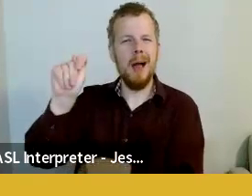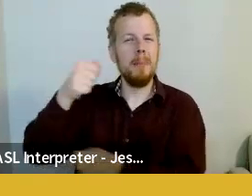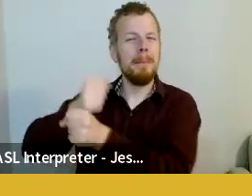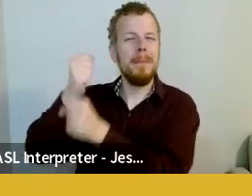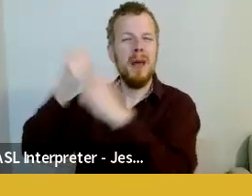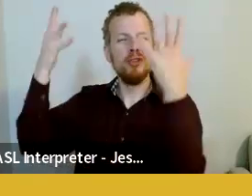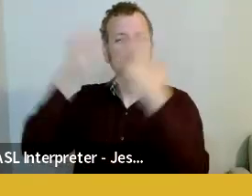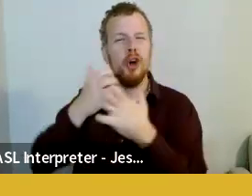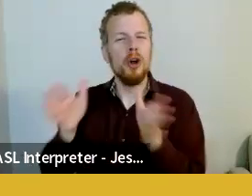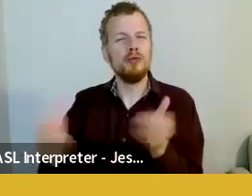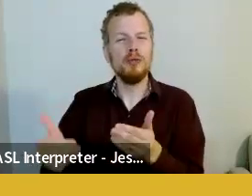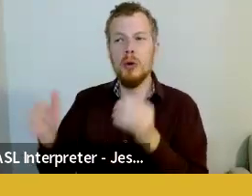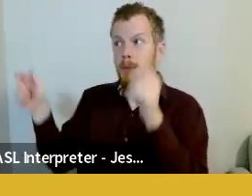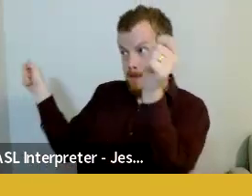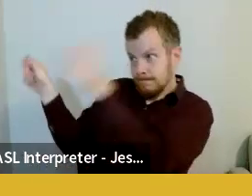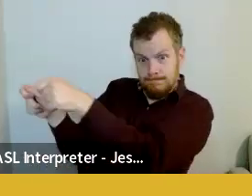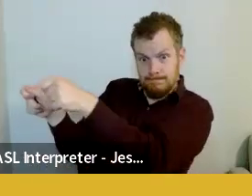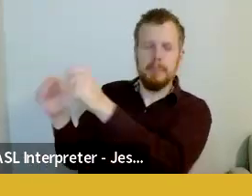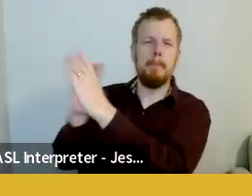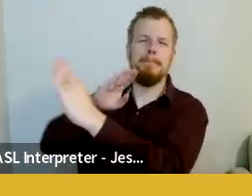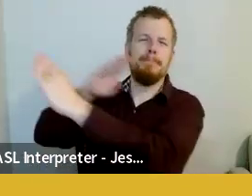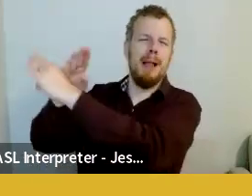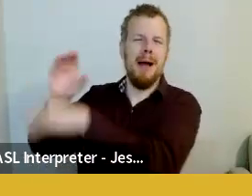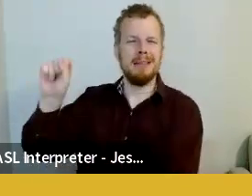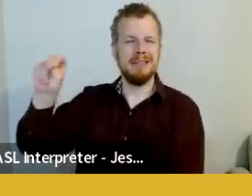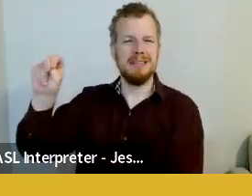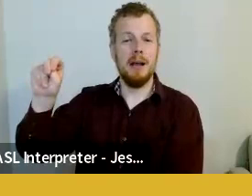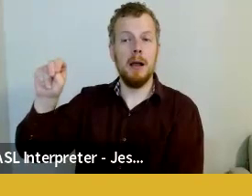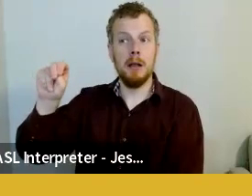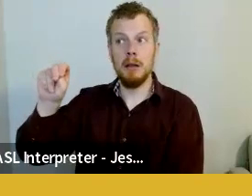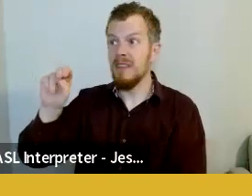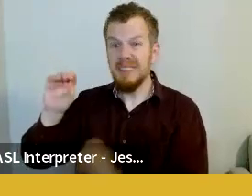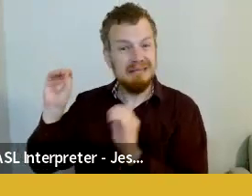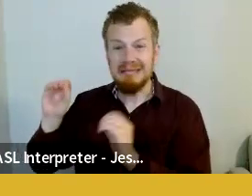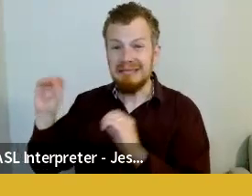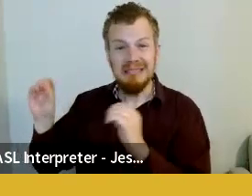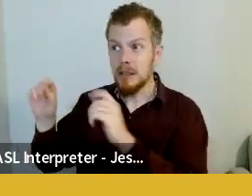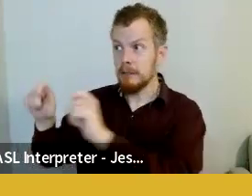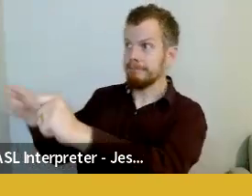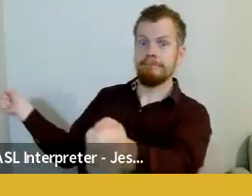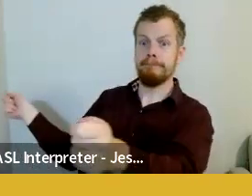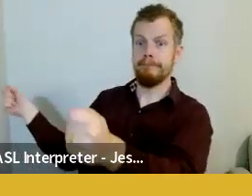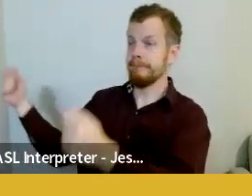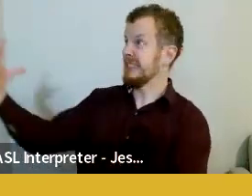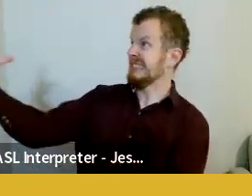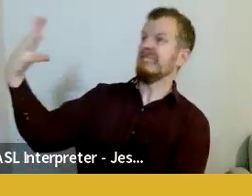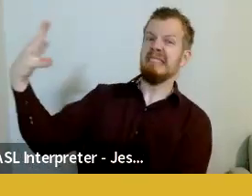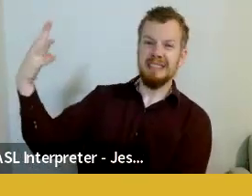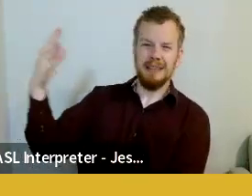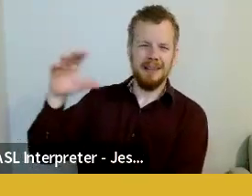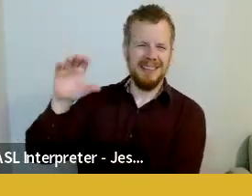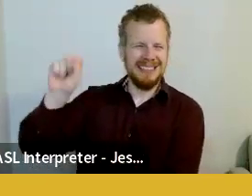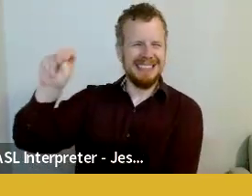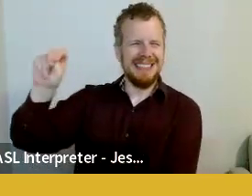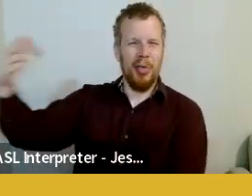lot in making sure that we keep the sun from beaming into our apartments or our homes and allowing that heat to then be held